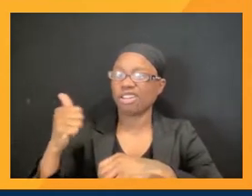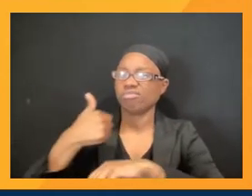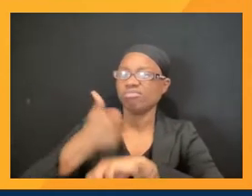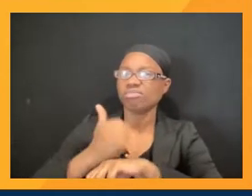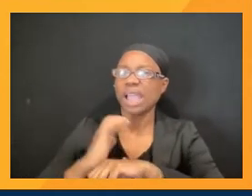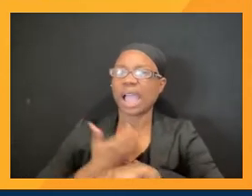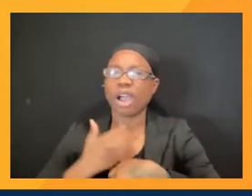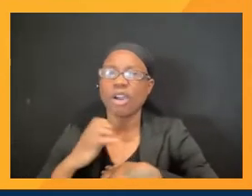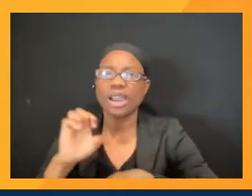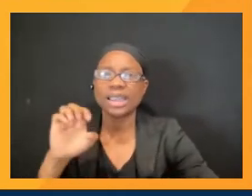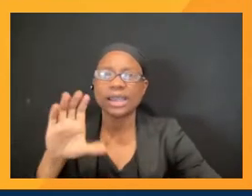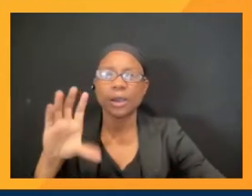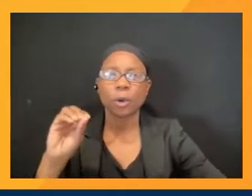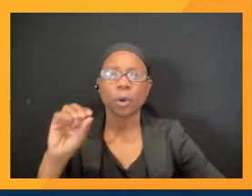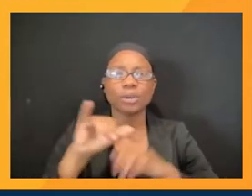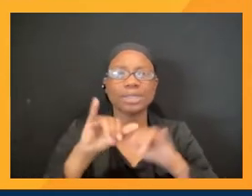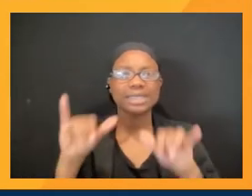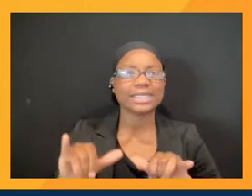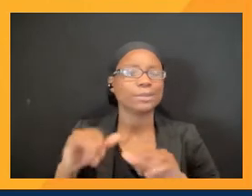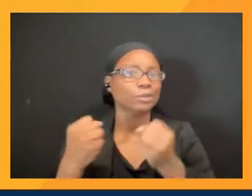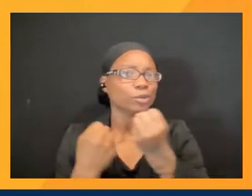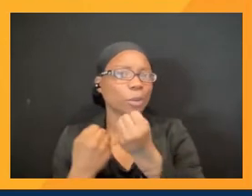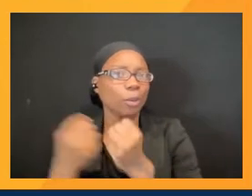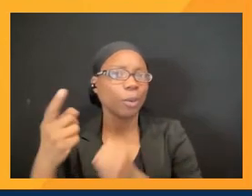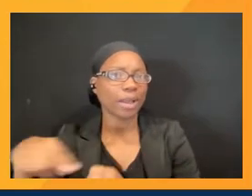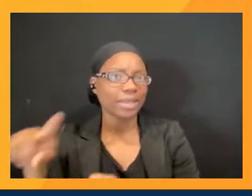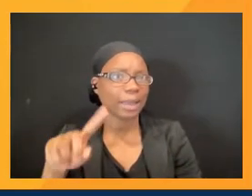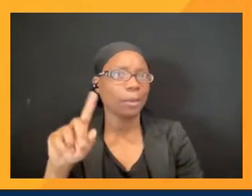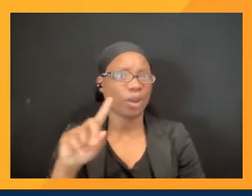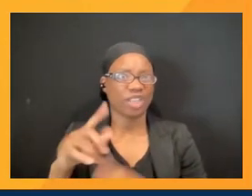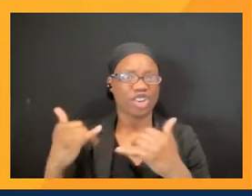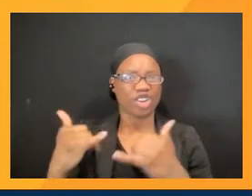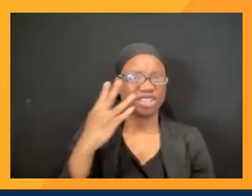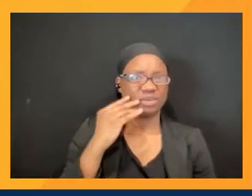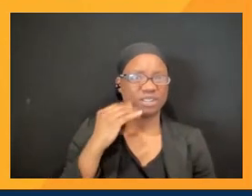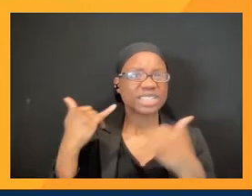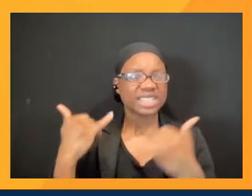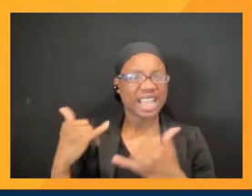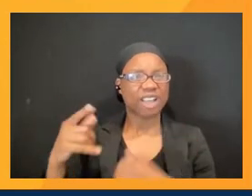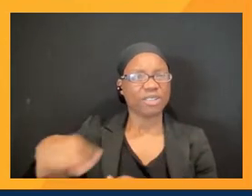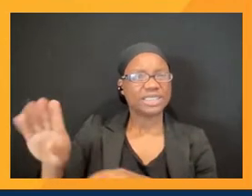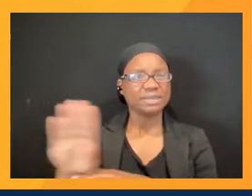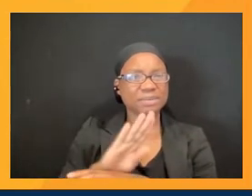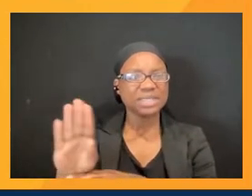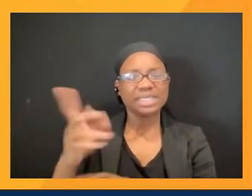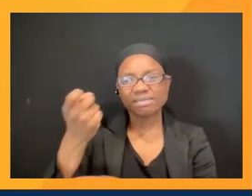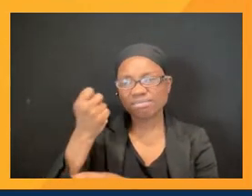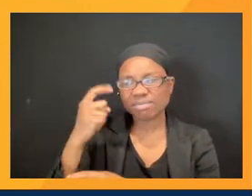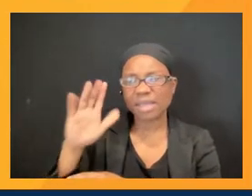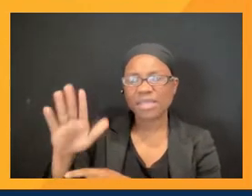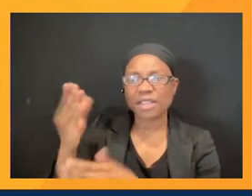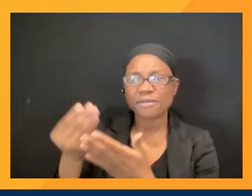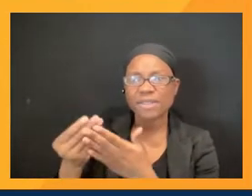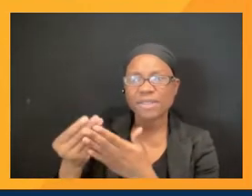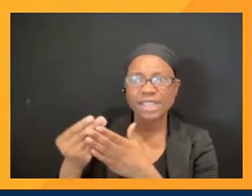And SBA is always there during disasters. We have our Office of Disaster Assistance that steps in